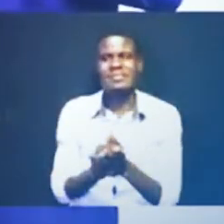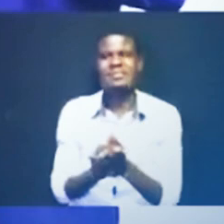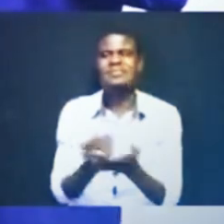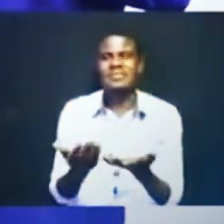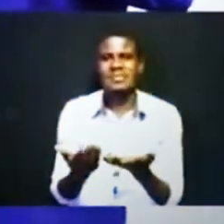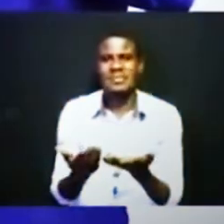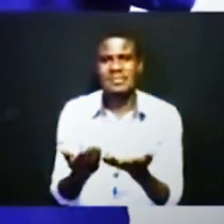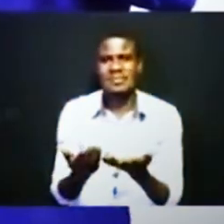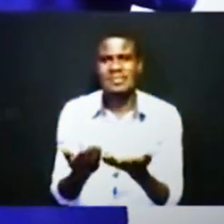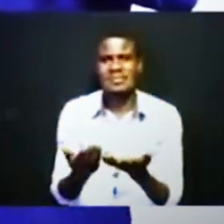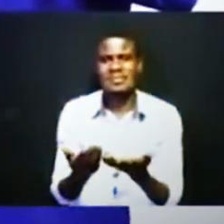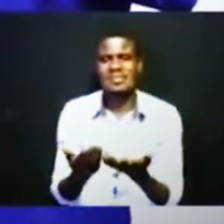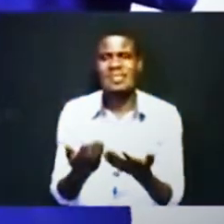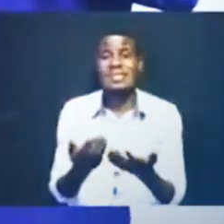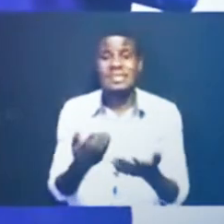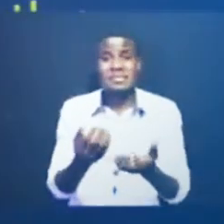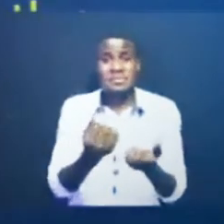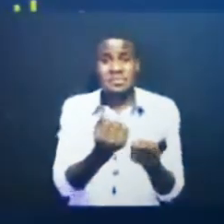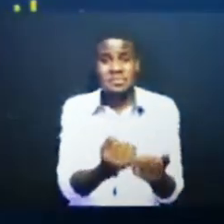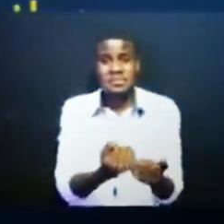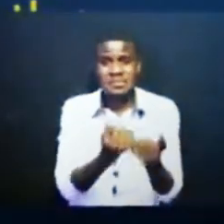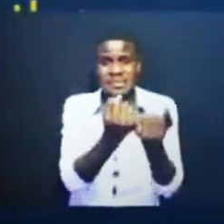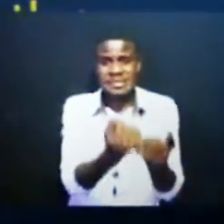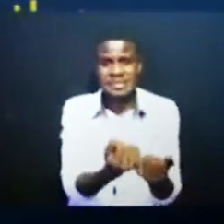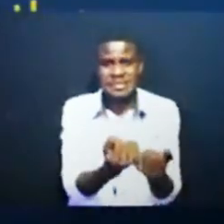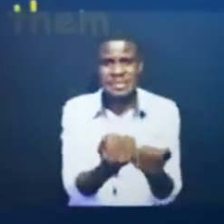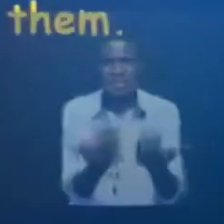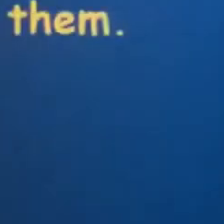because of the water that gets into